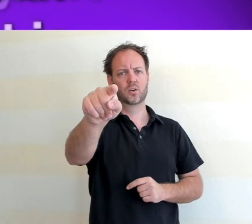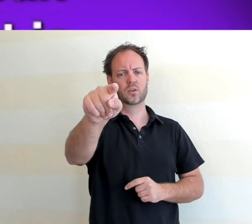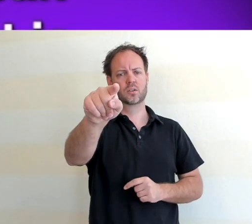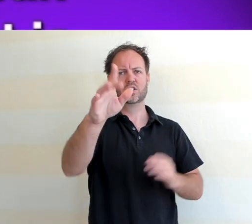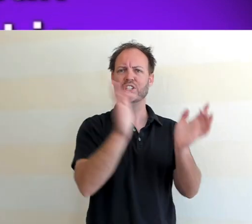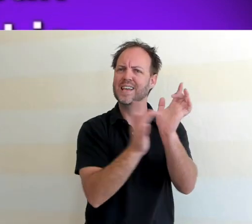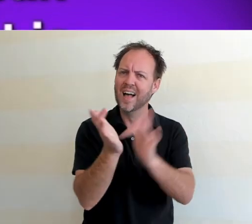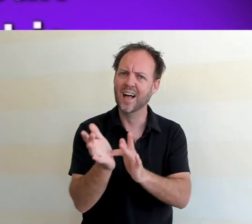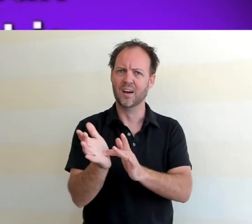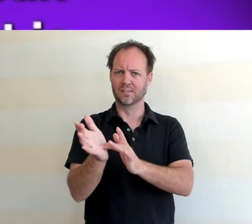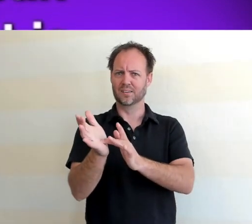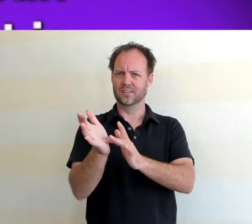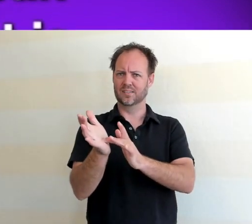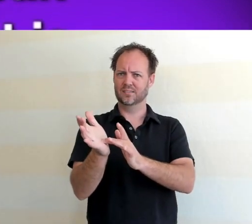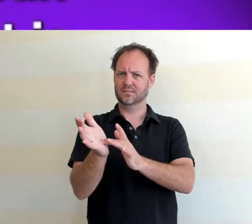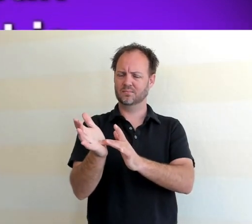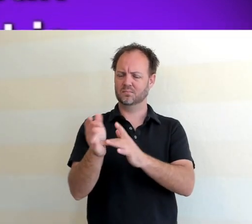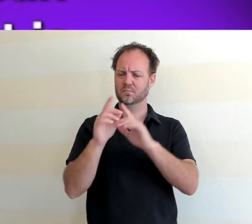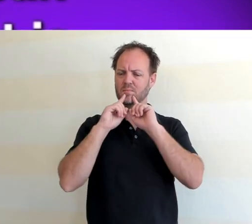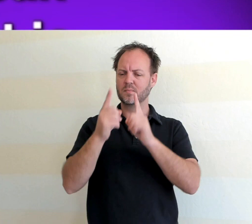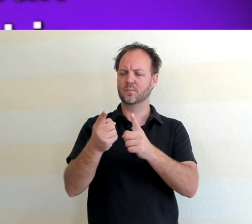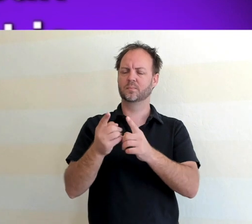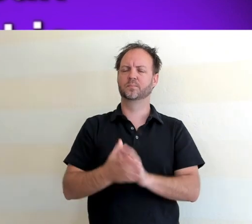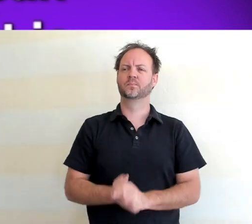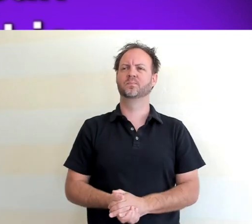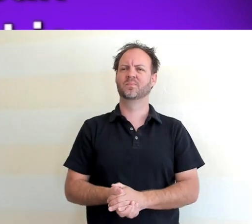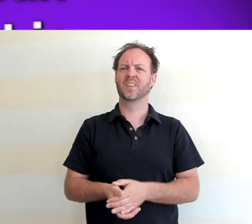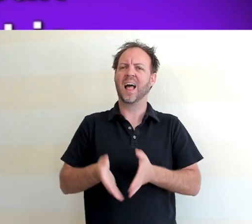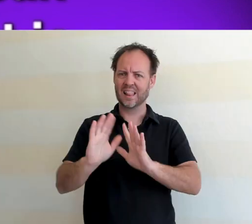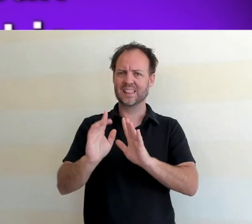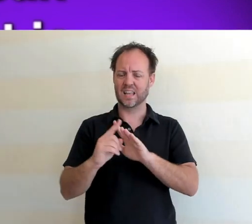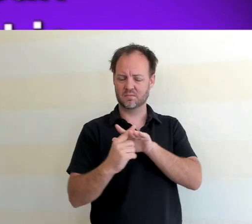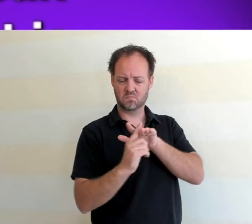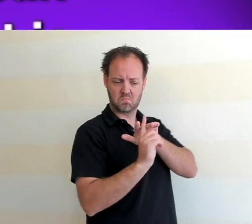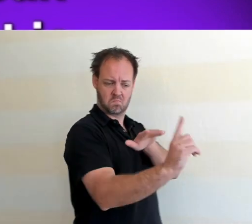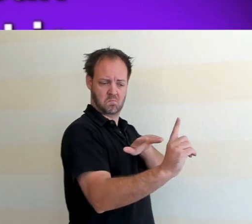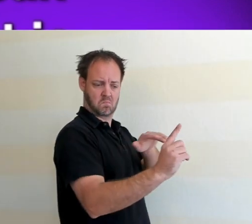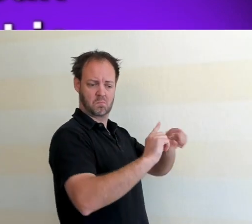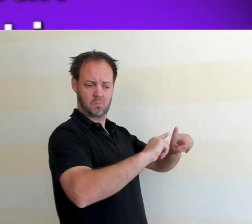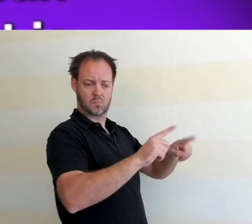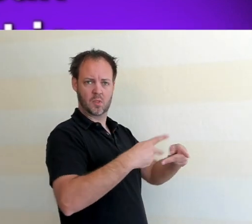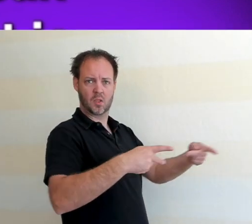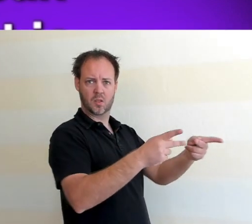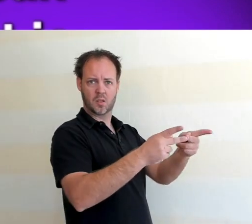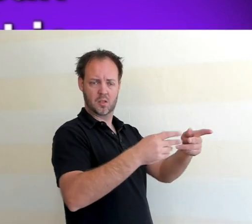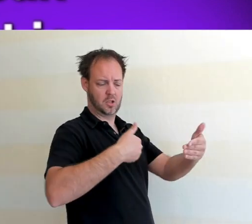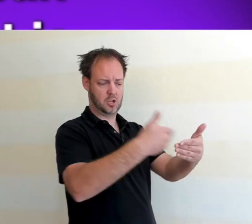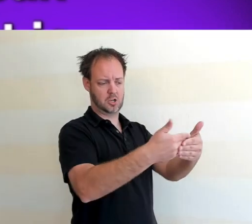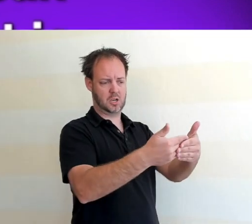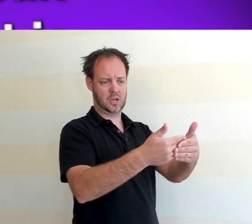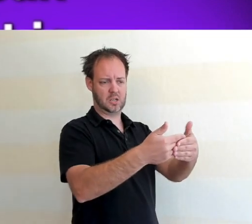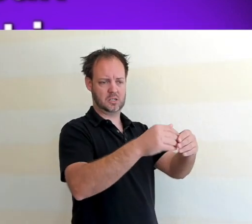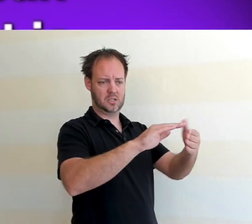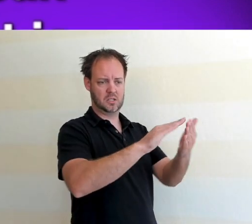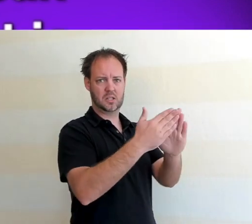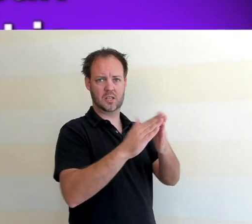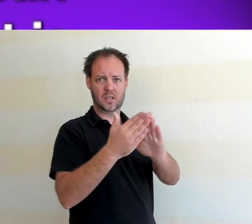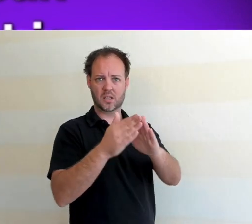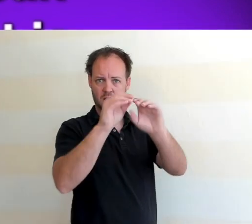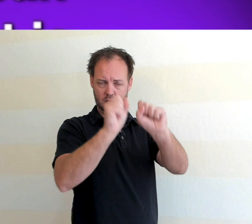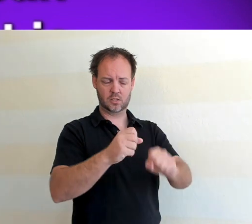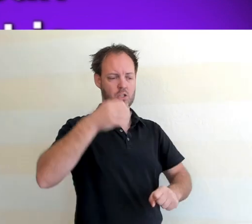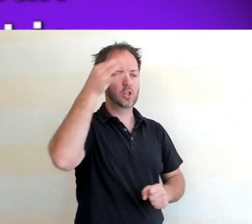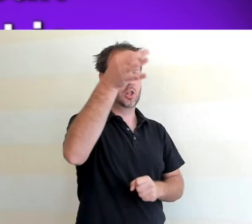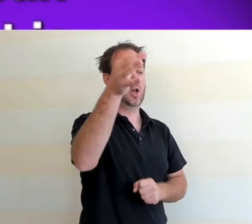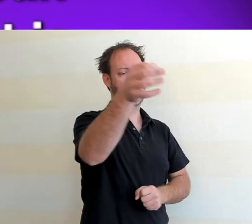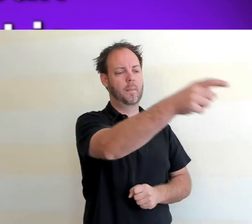you." Jesus replied, "Let us go somewhere else, to the nearby villages,